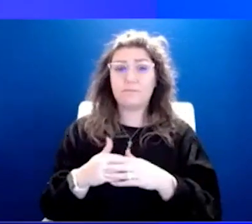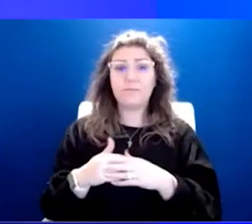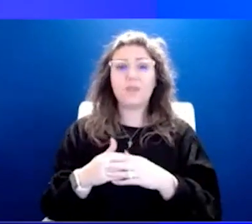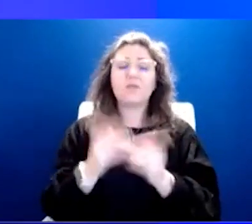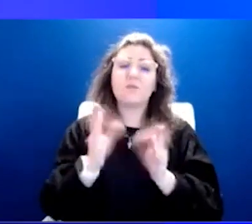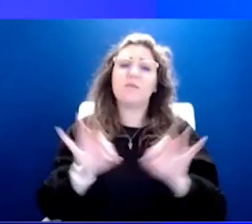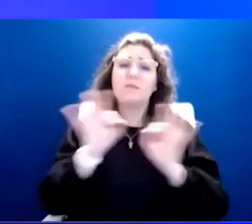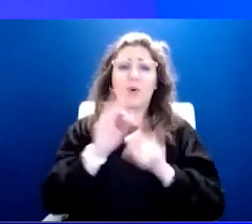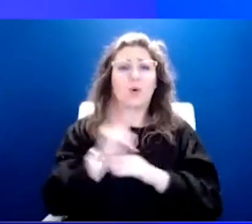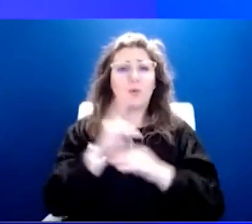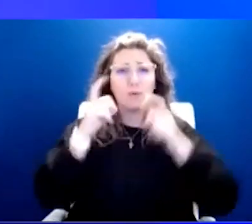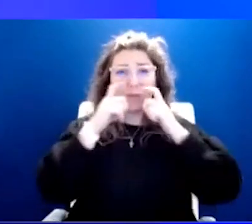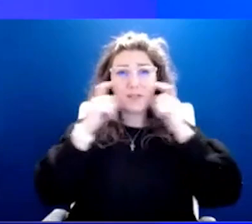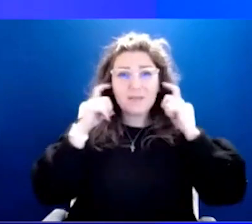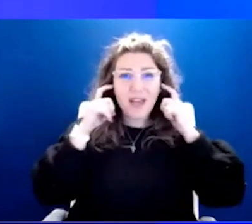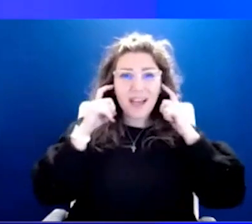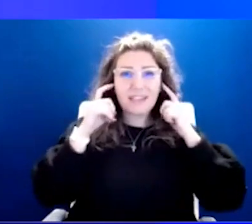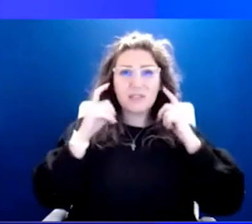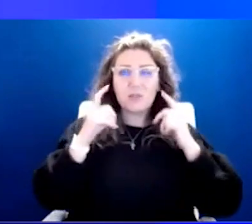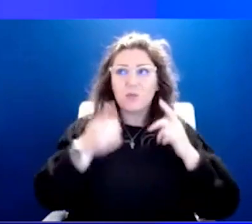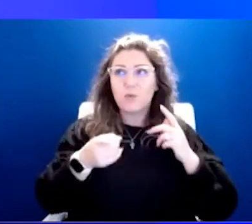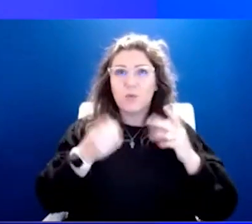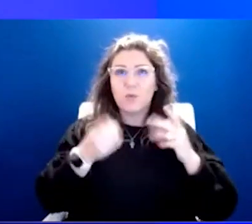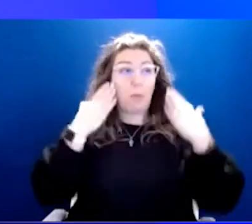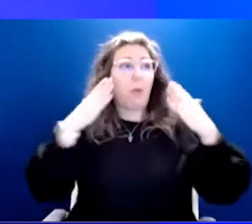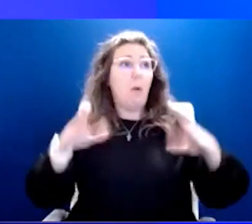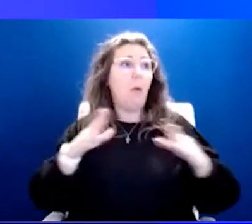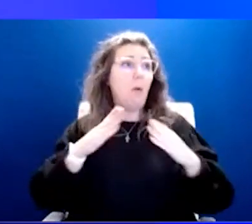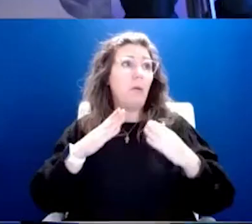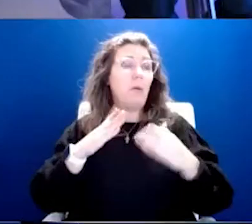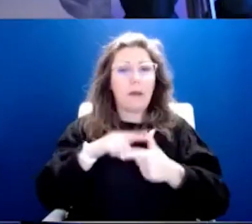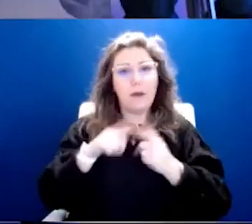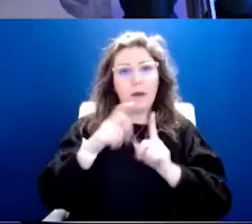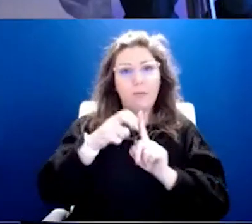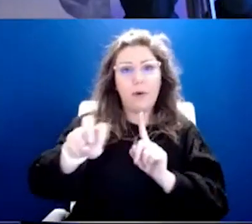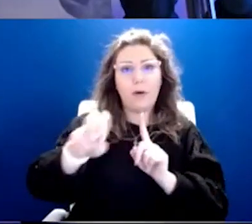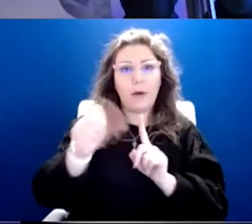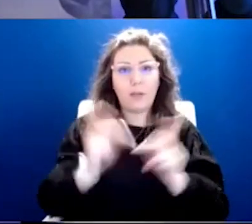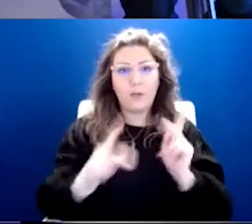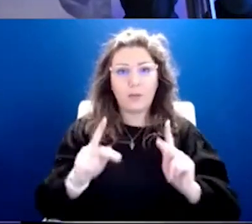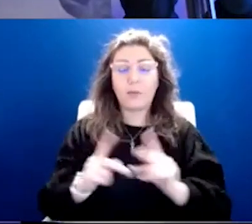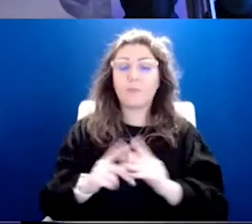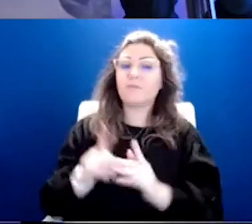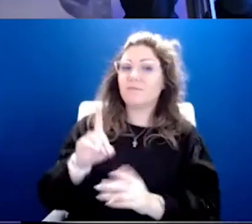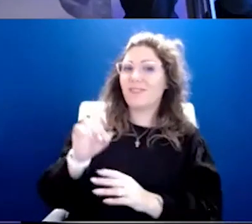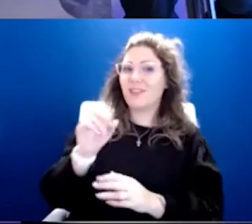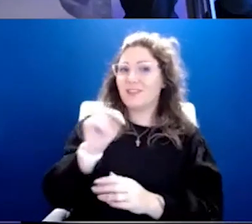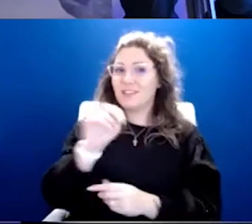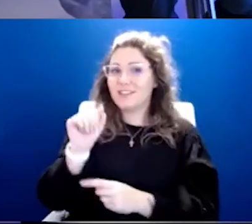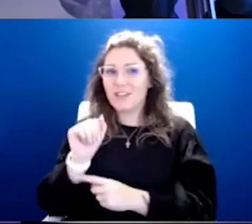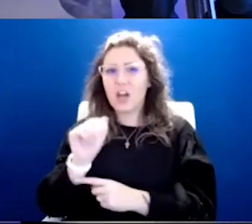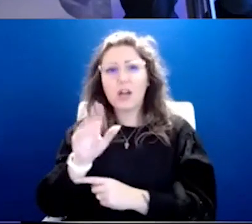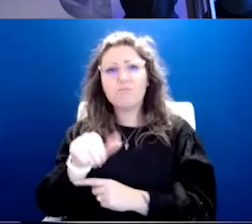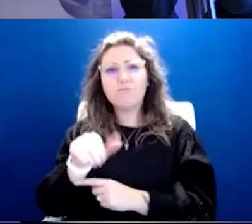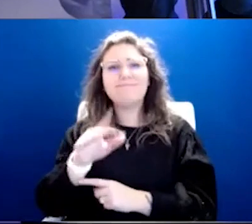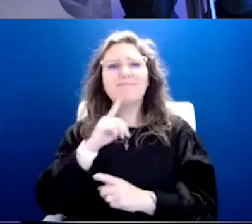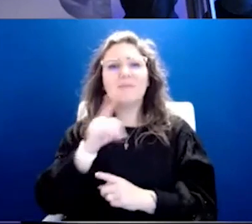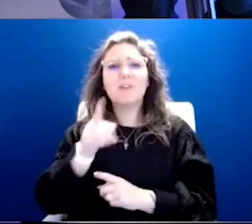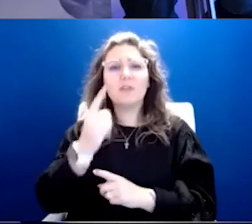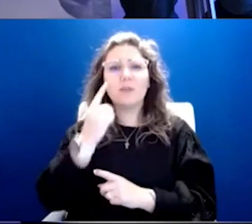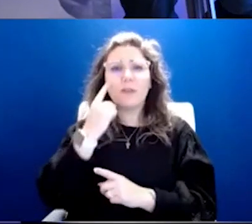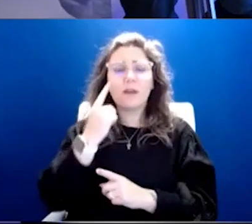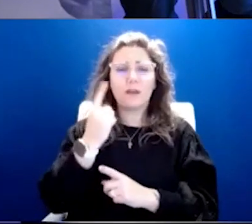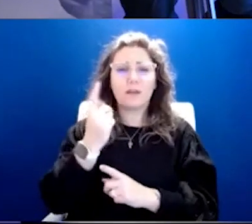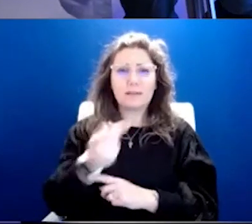you don't unknowingly pass that on to somebody else. Donna has a question. Dr. LeMaster, don't you think that there are some people who will